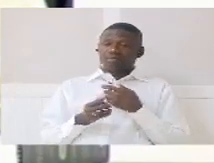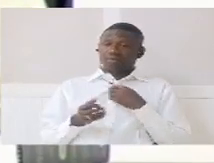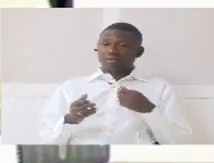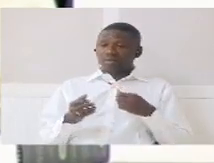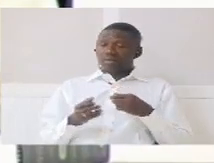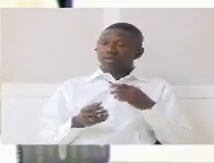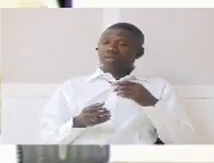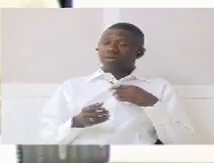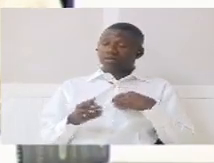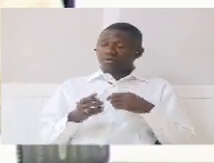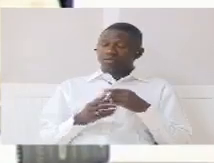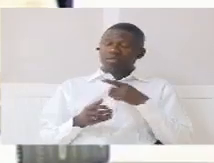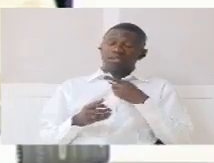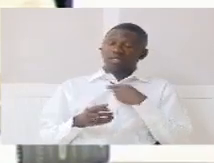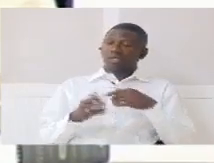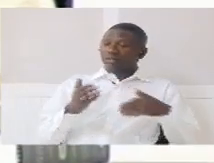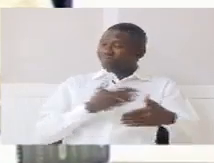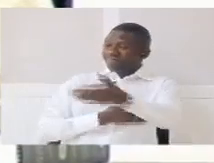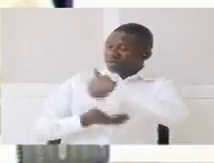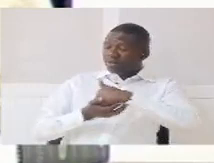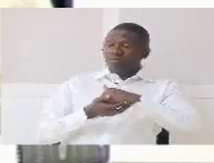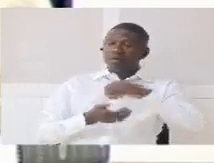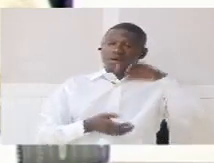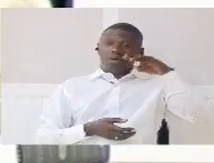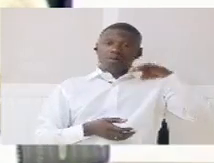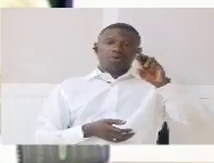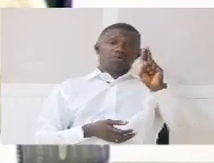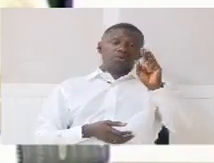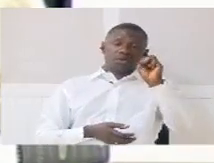David's pardon was because Musa's pardon was because